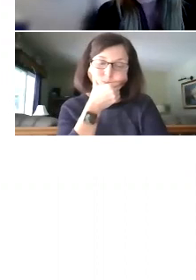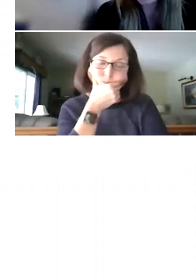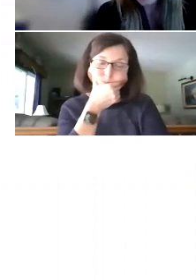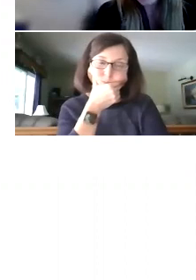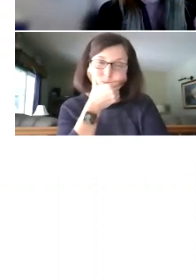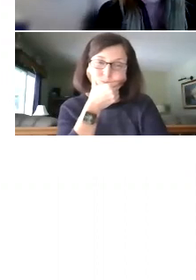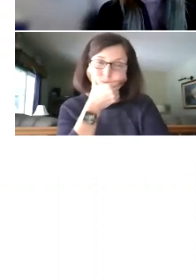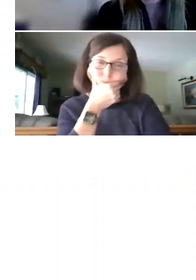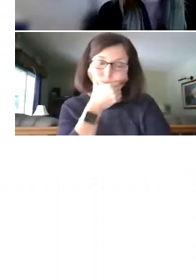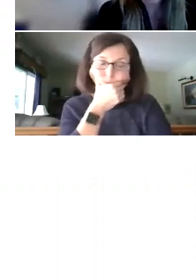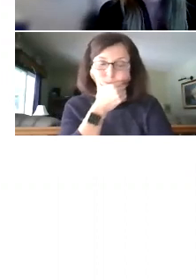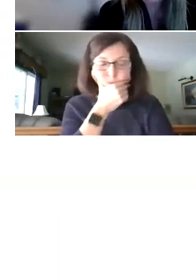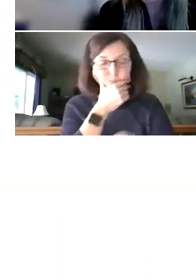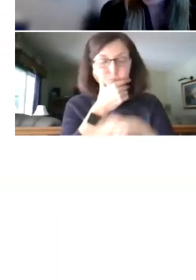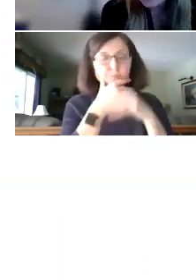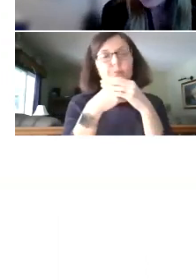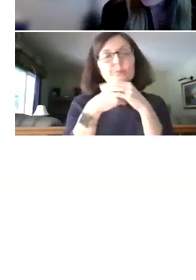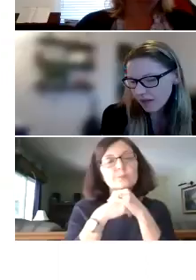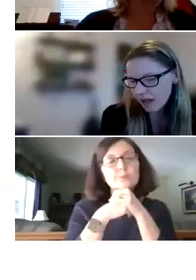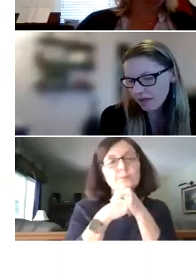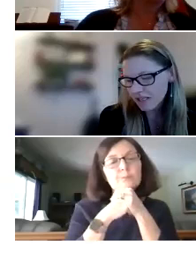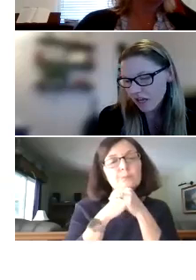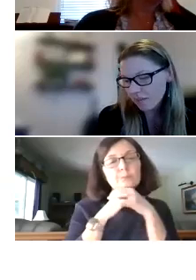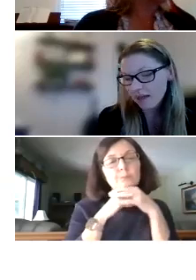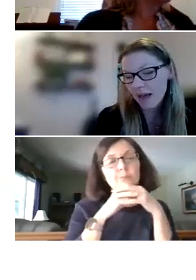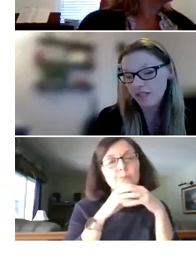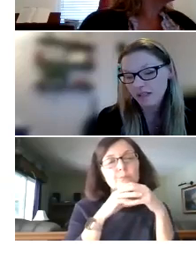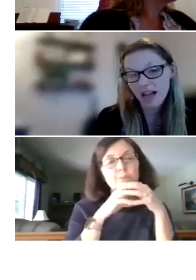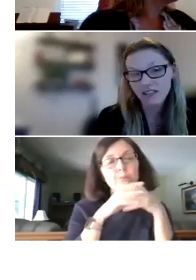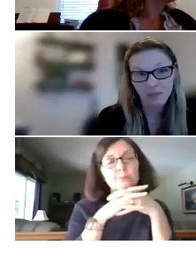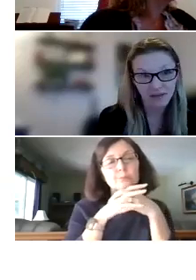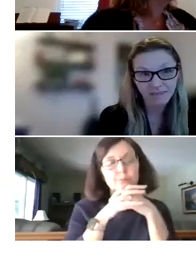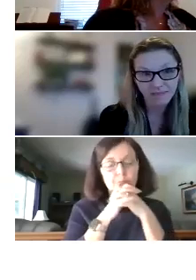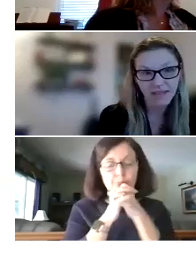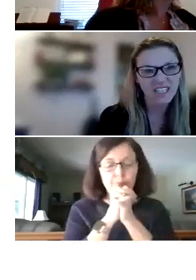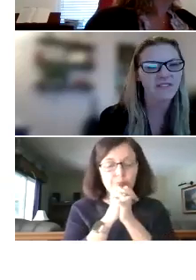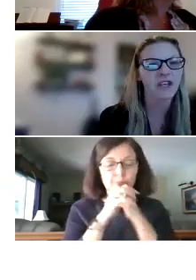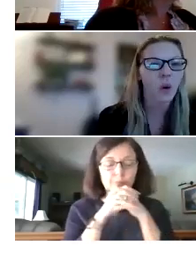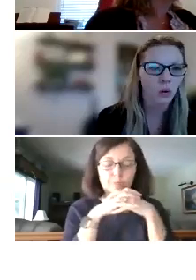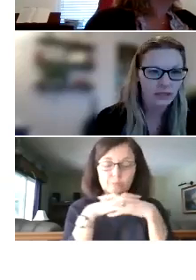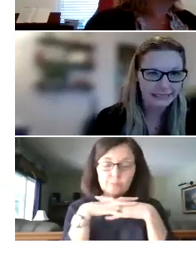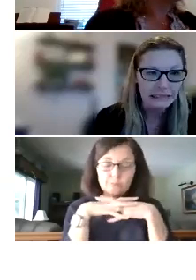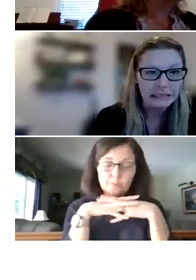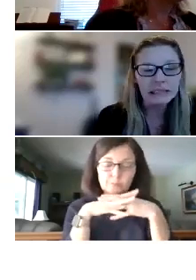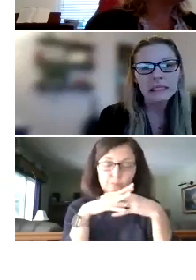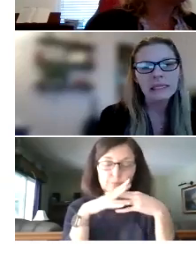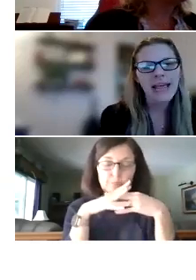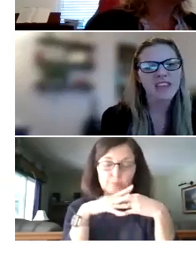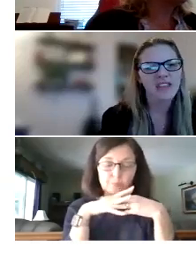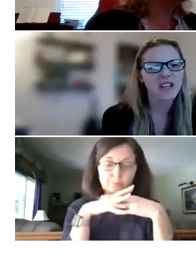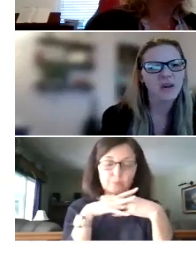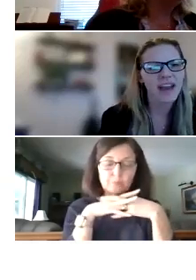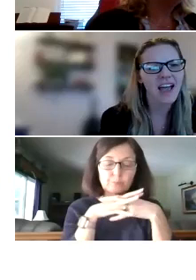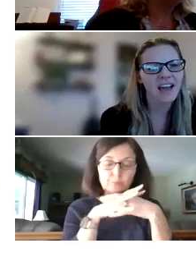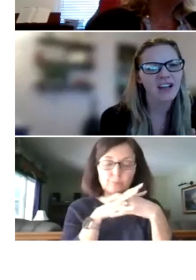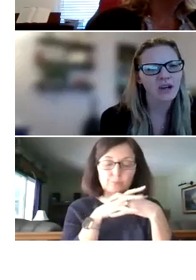so this is for GI tract imaging, and it's done by a capsule endoscopy, and that's at the colon.